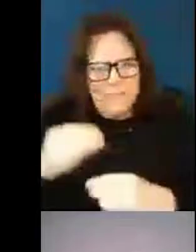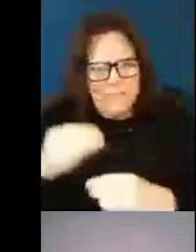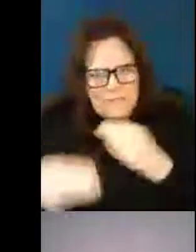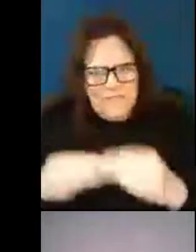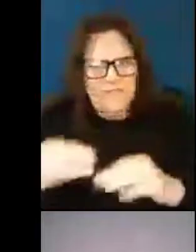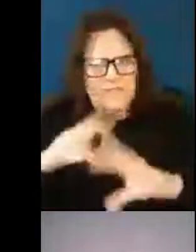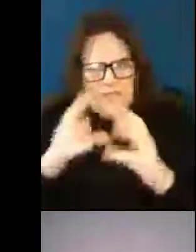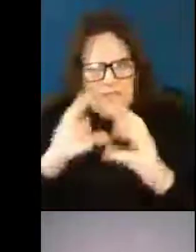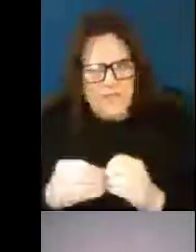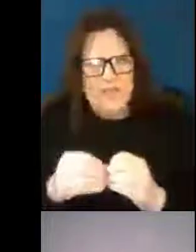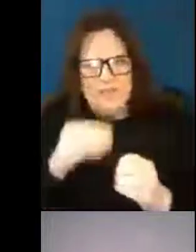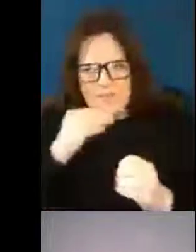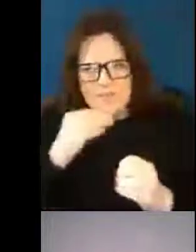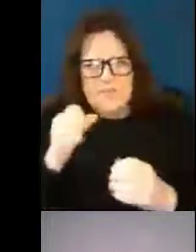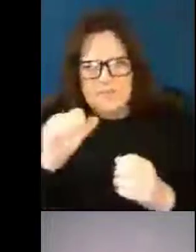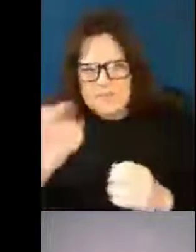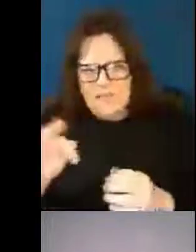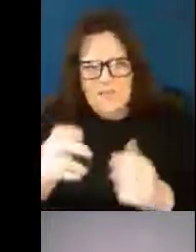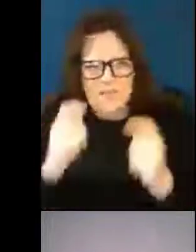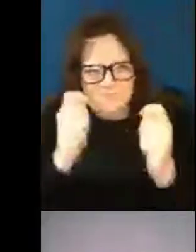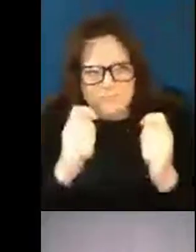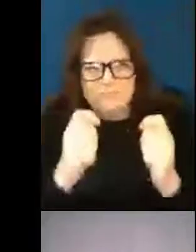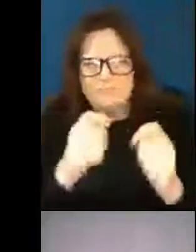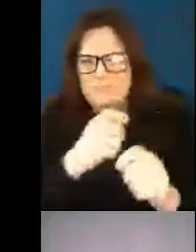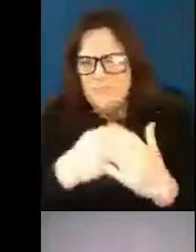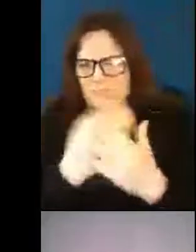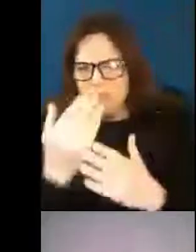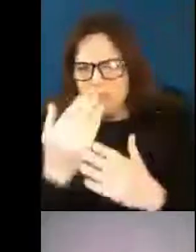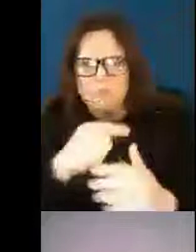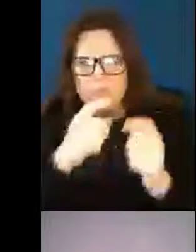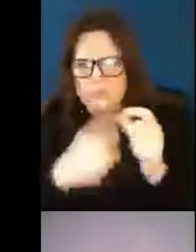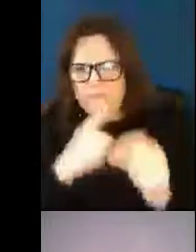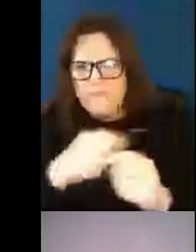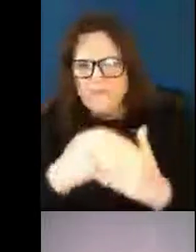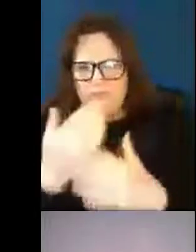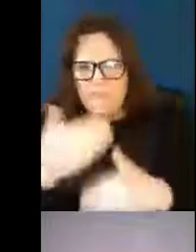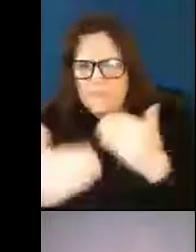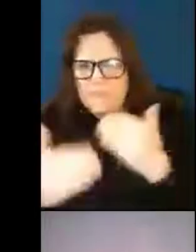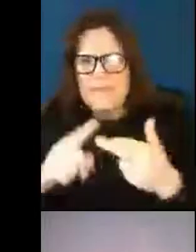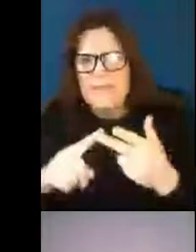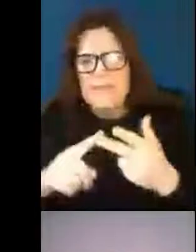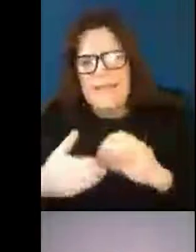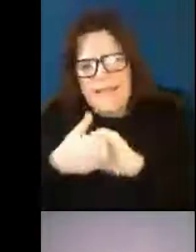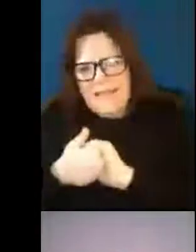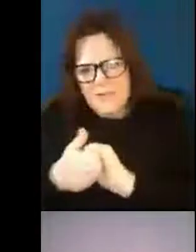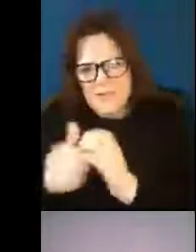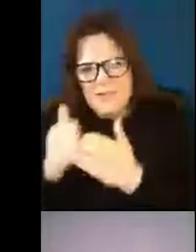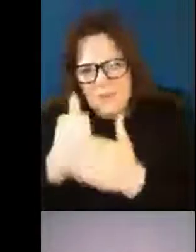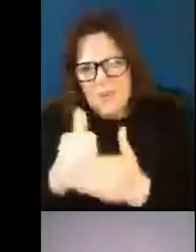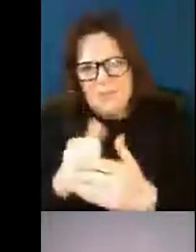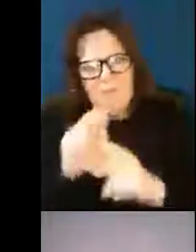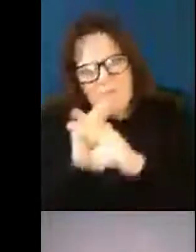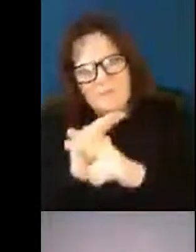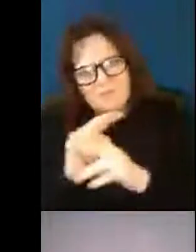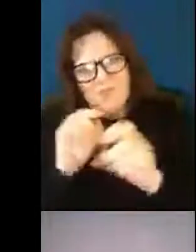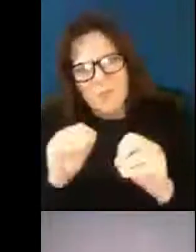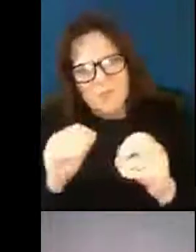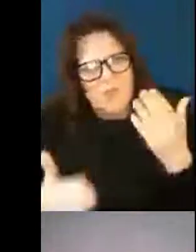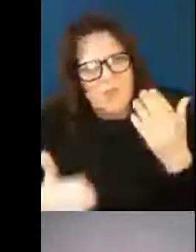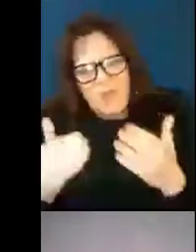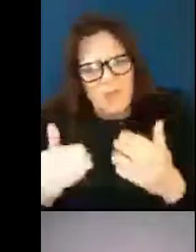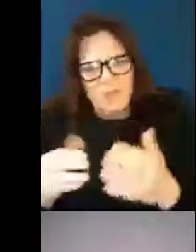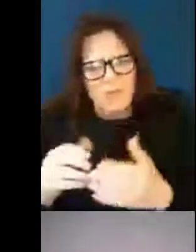about staff professional development, about collegiate support, mentoring and coaching that you might put in place for one